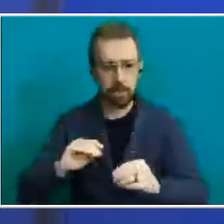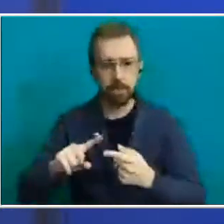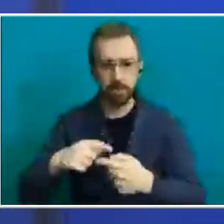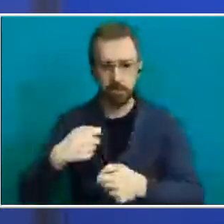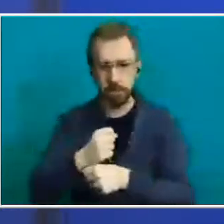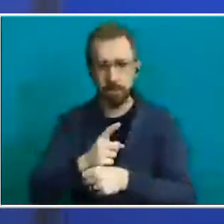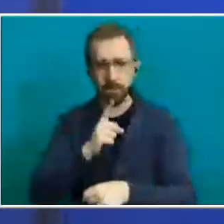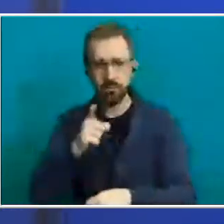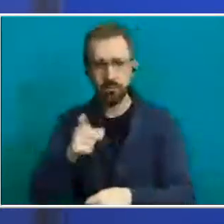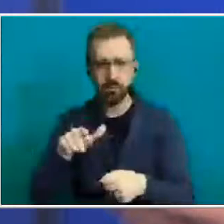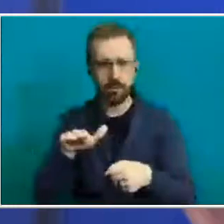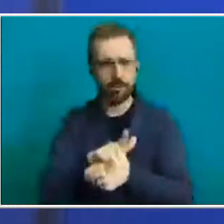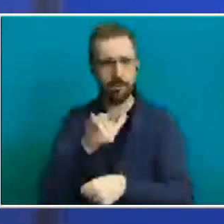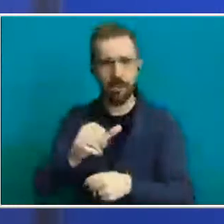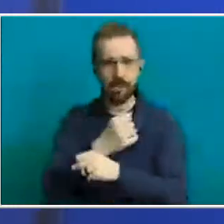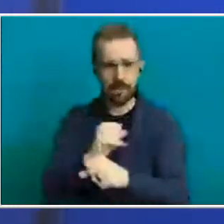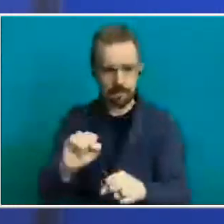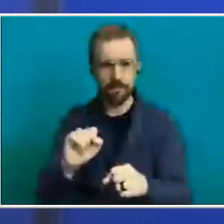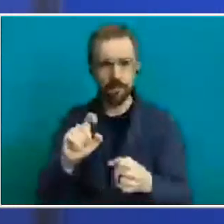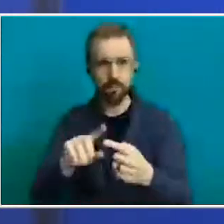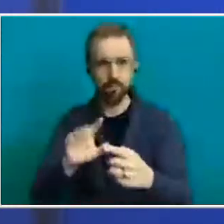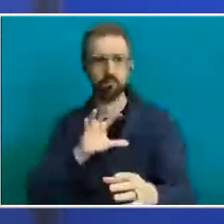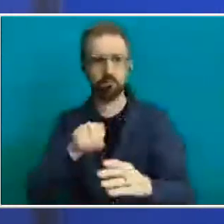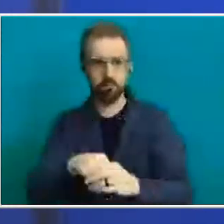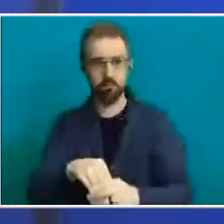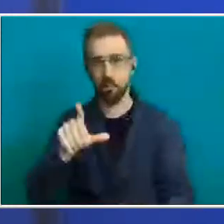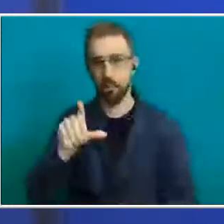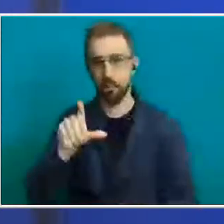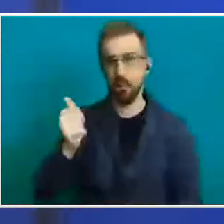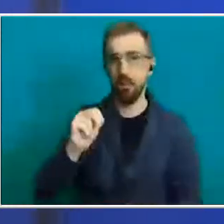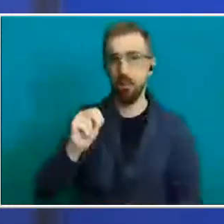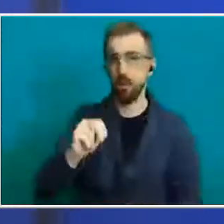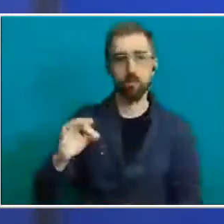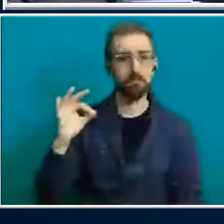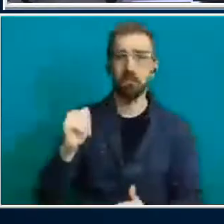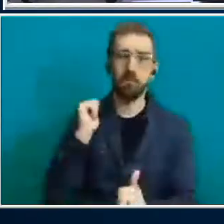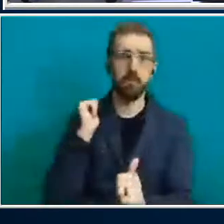safe for them to participate, which Logan did a great job and she passed with flying colors.